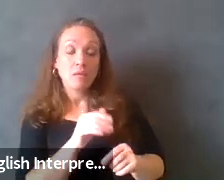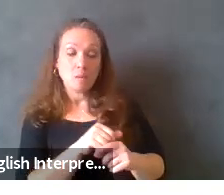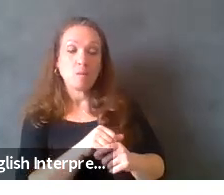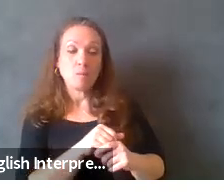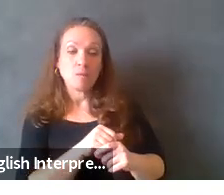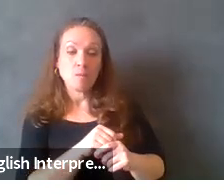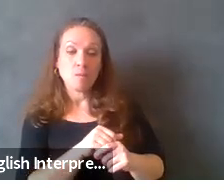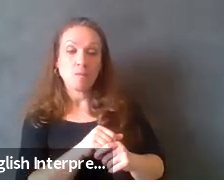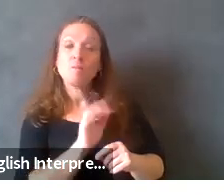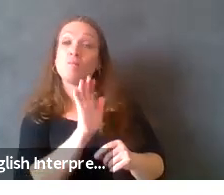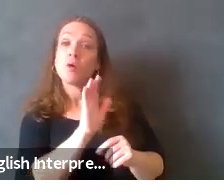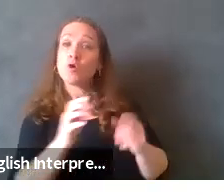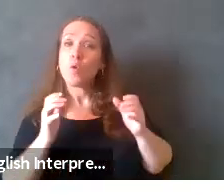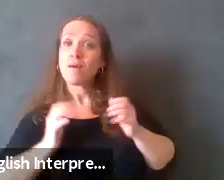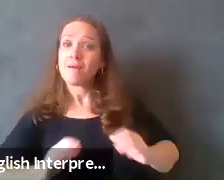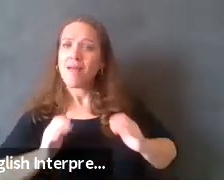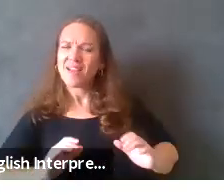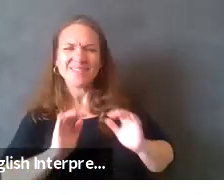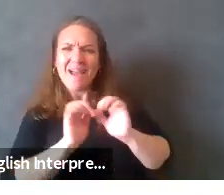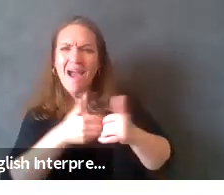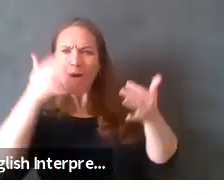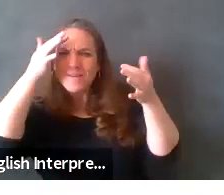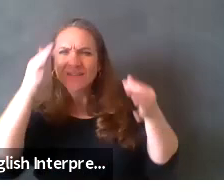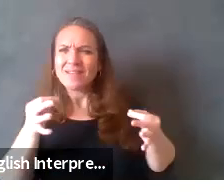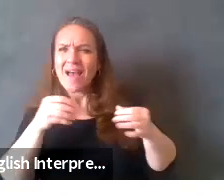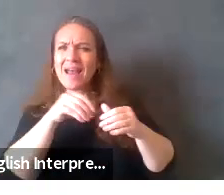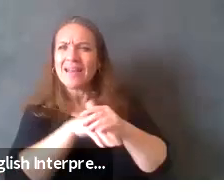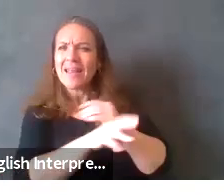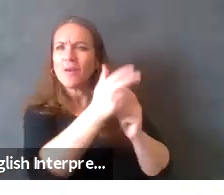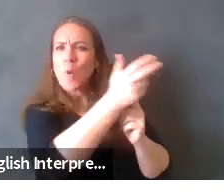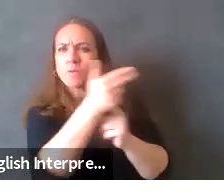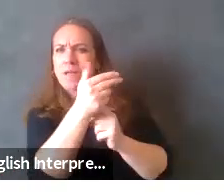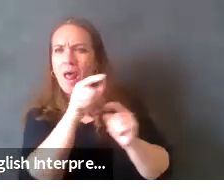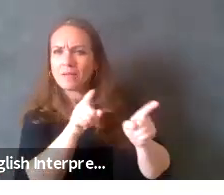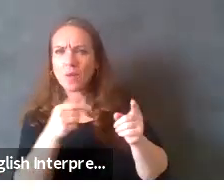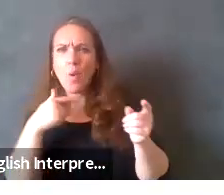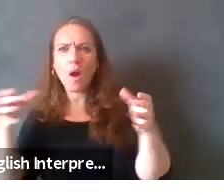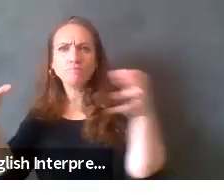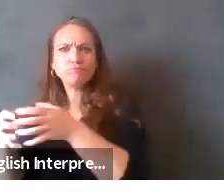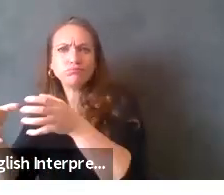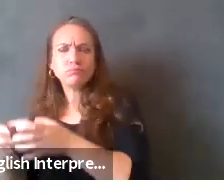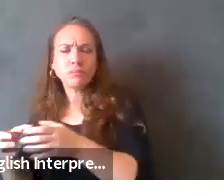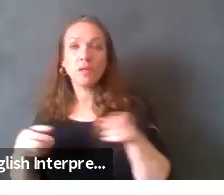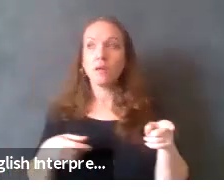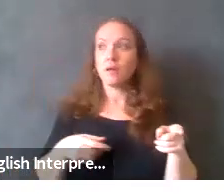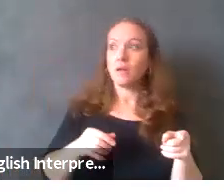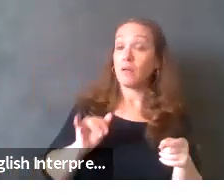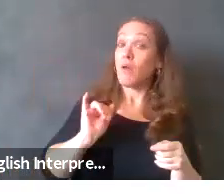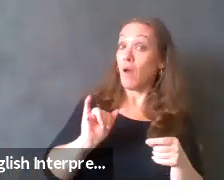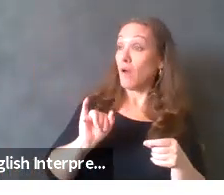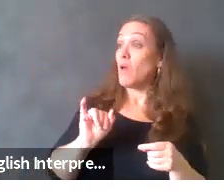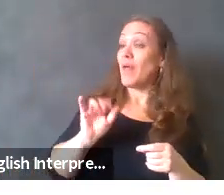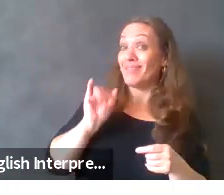and prioritized for the non-congregate sheltering? Again, those are if a reception